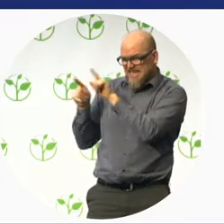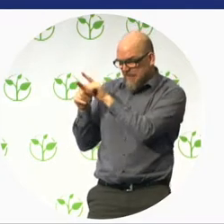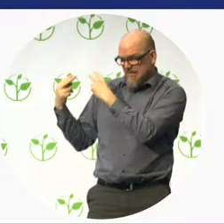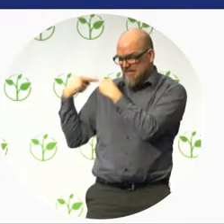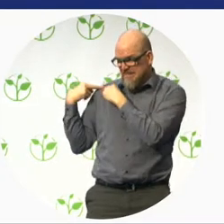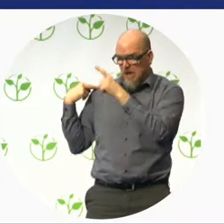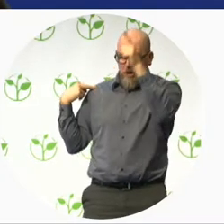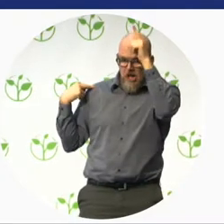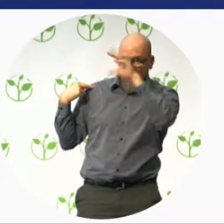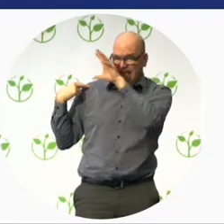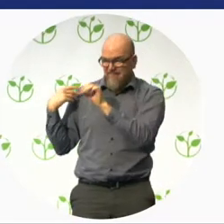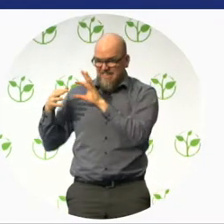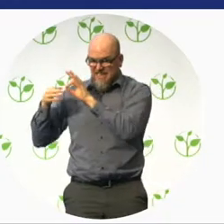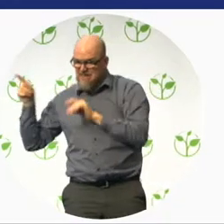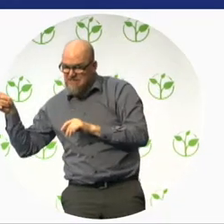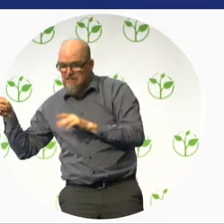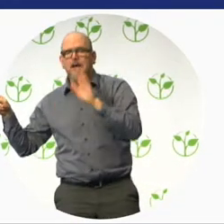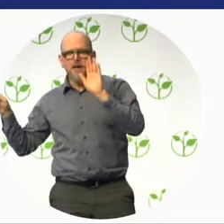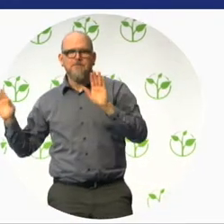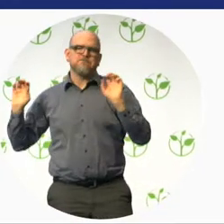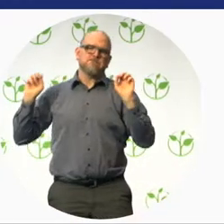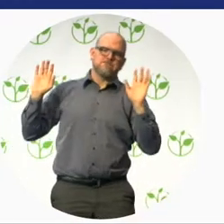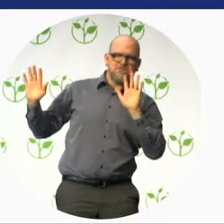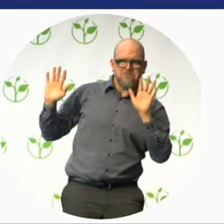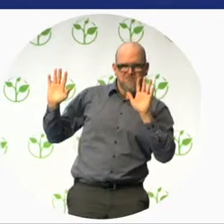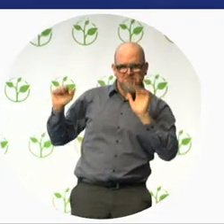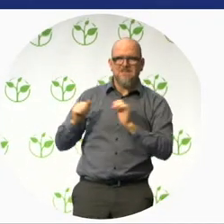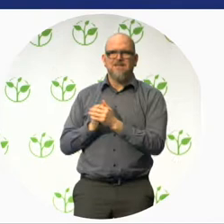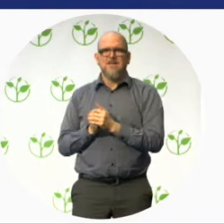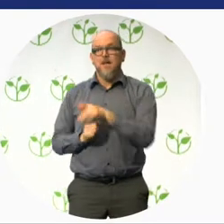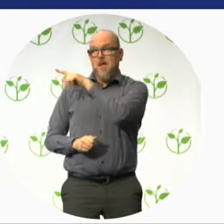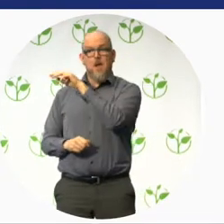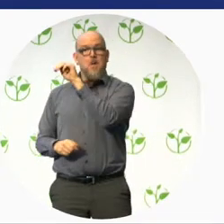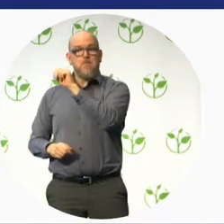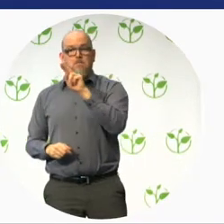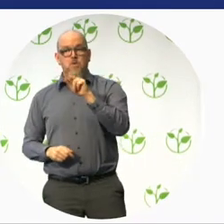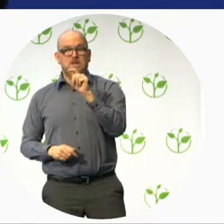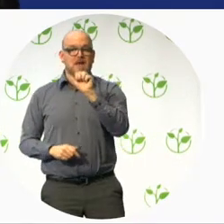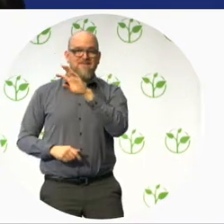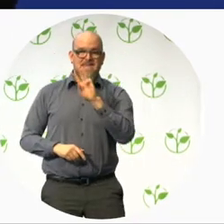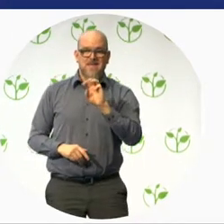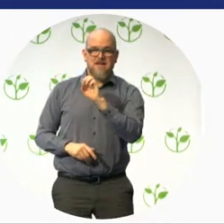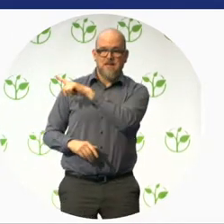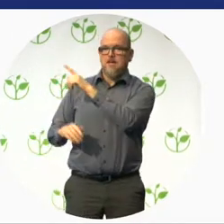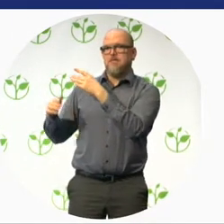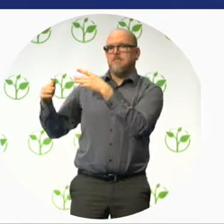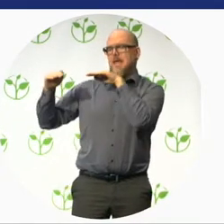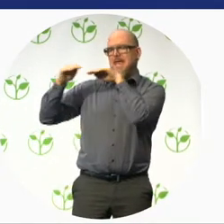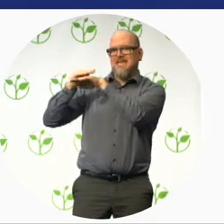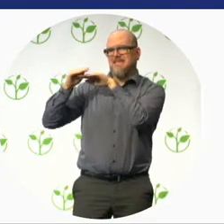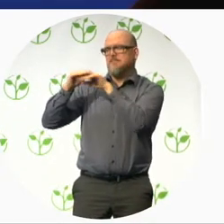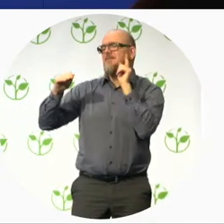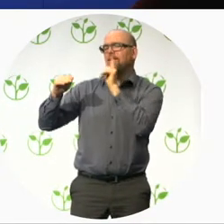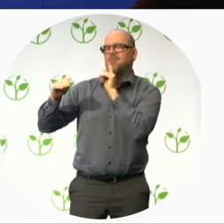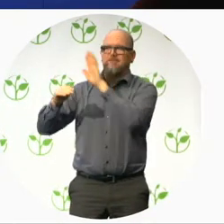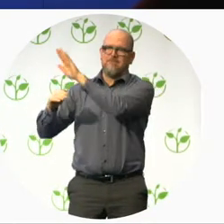Zain Jordan, and he's going to tell you more about how they are supporting accessibility for the deaf. Thank you very much. Thanks,